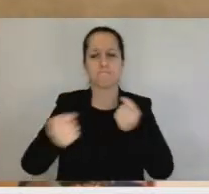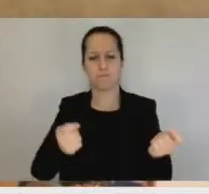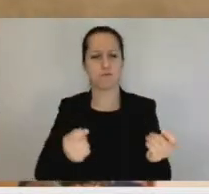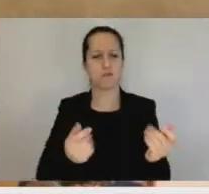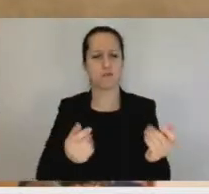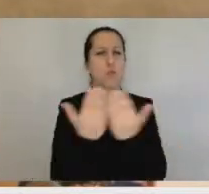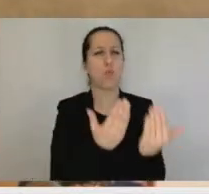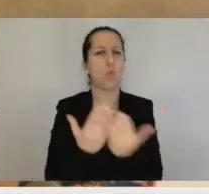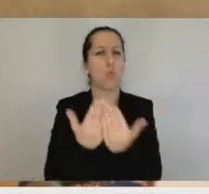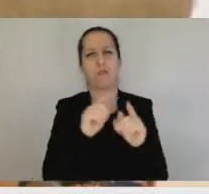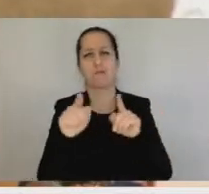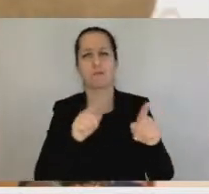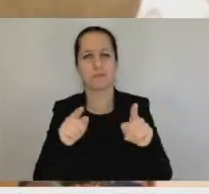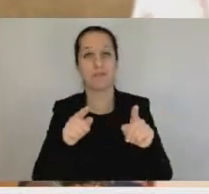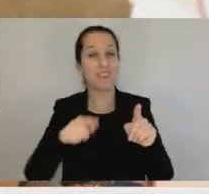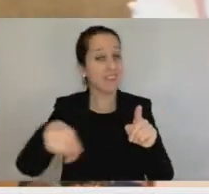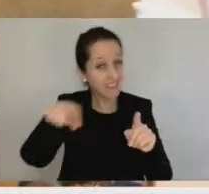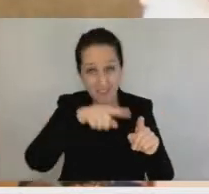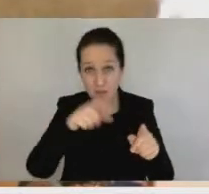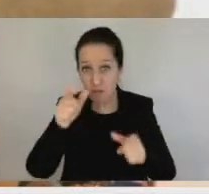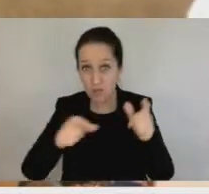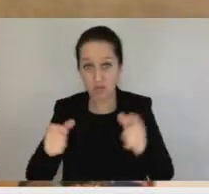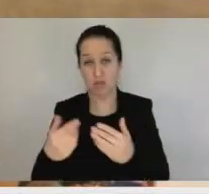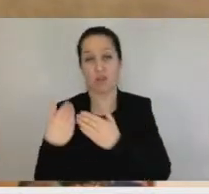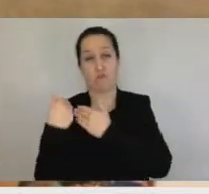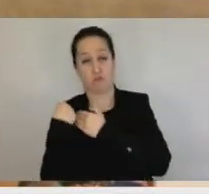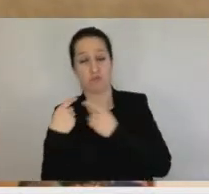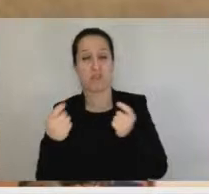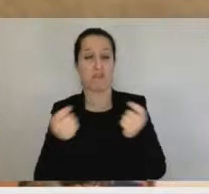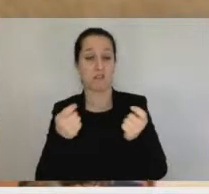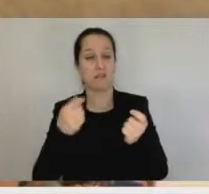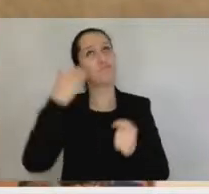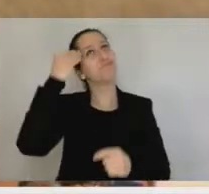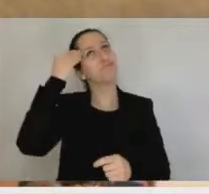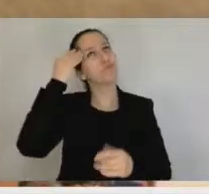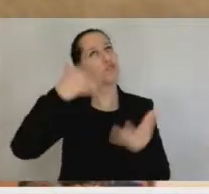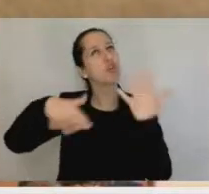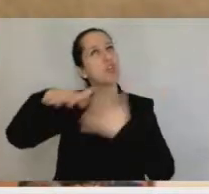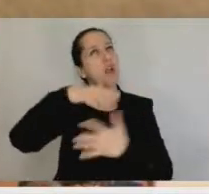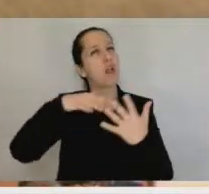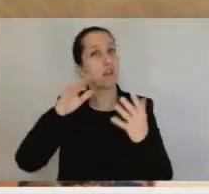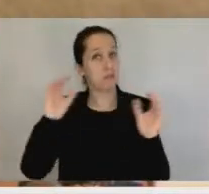educational administrators. So if there's no social conviction or understanding of that,